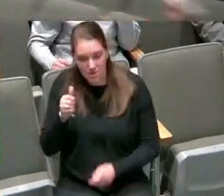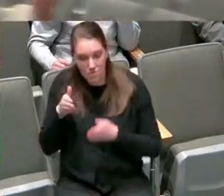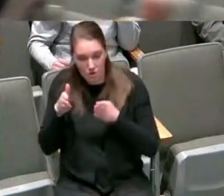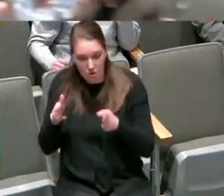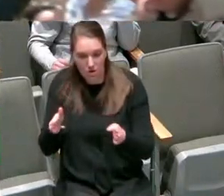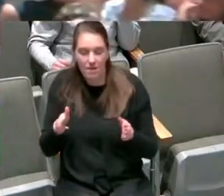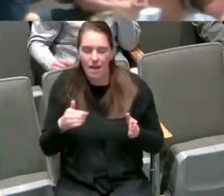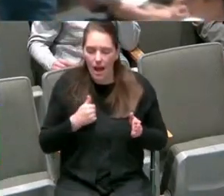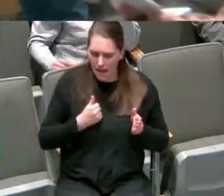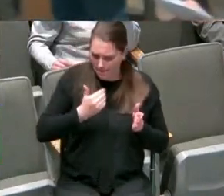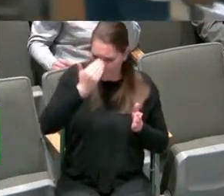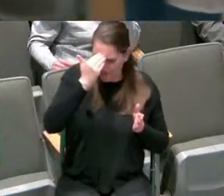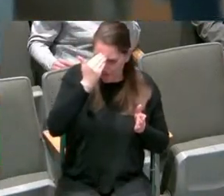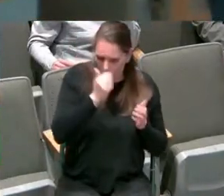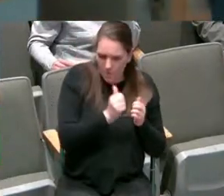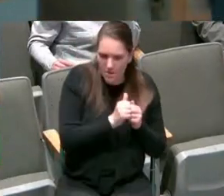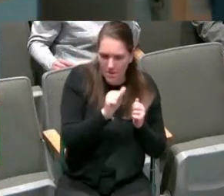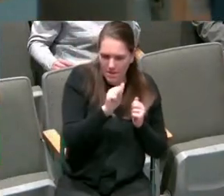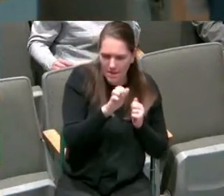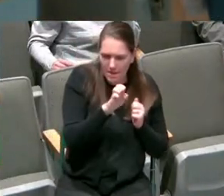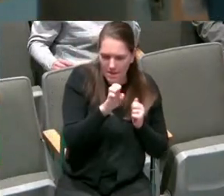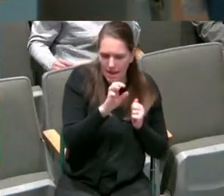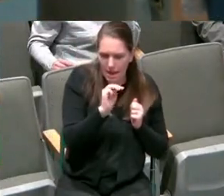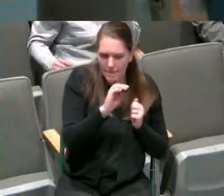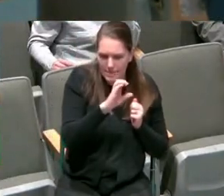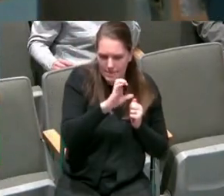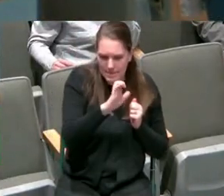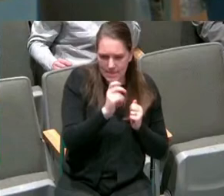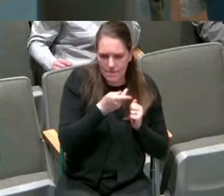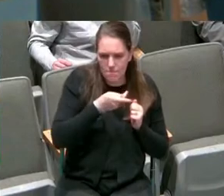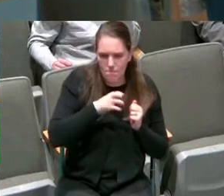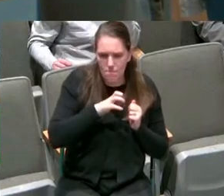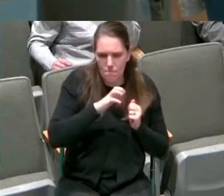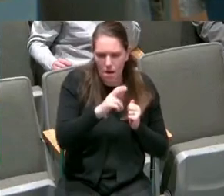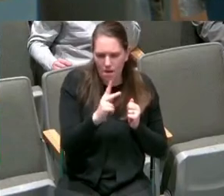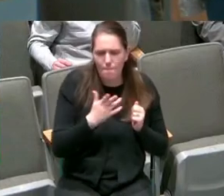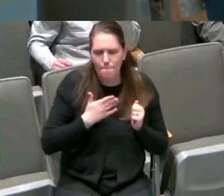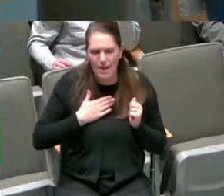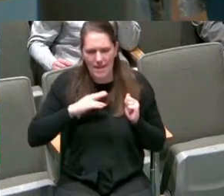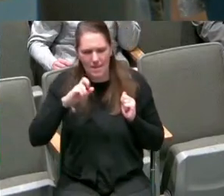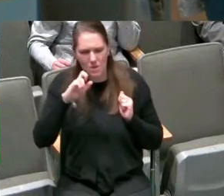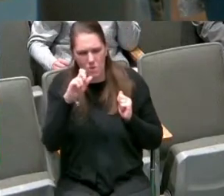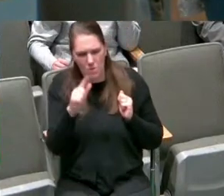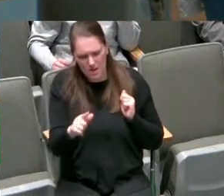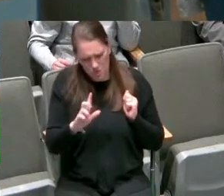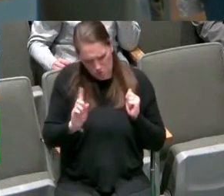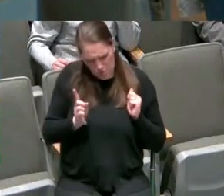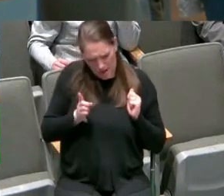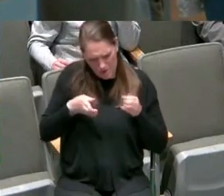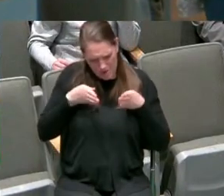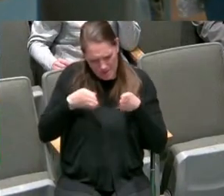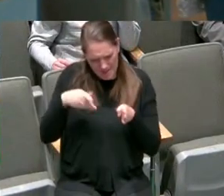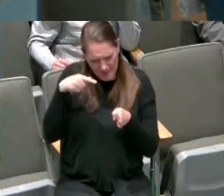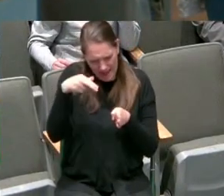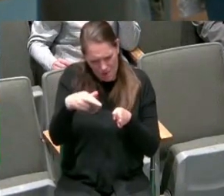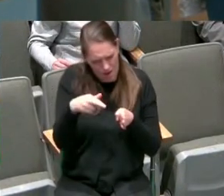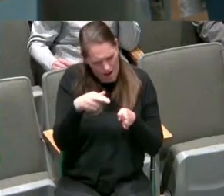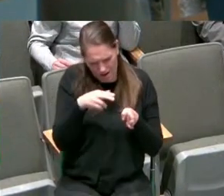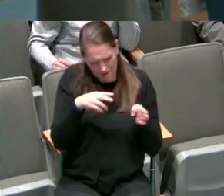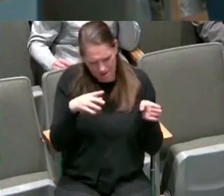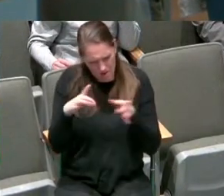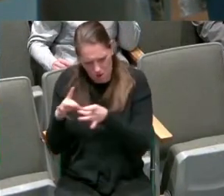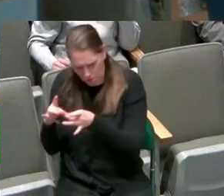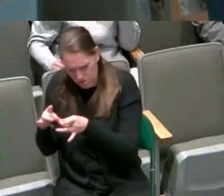and that my question is where would the sidewalk go I know it goes to Blueberry Lane but where would it be